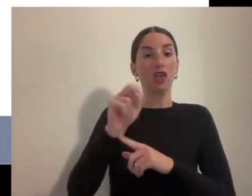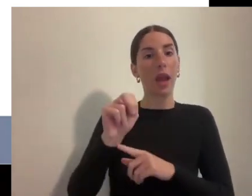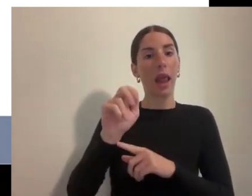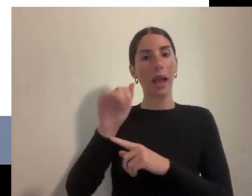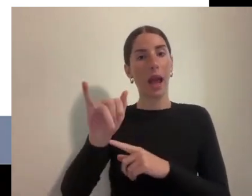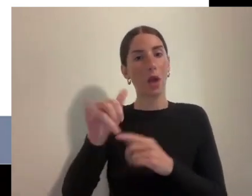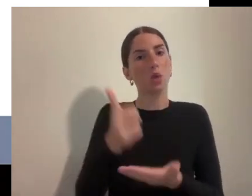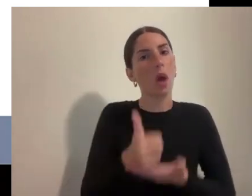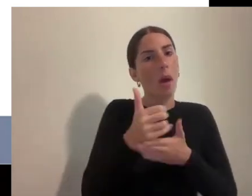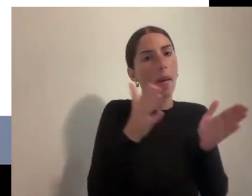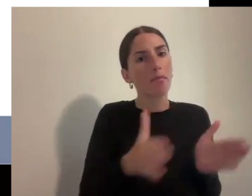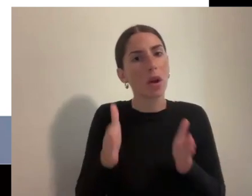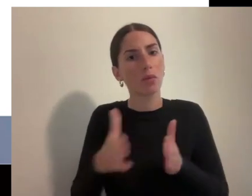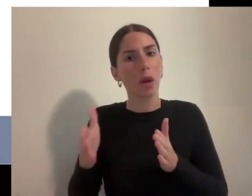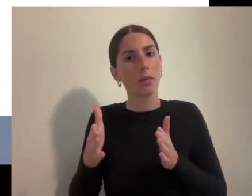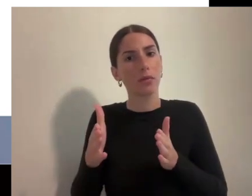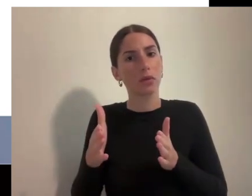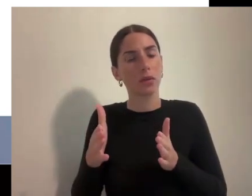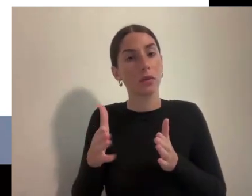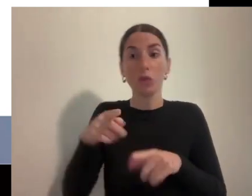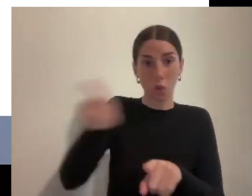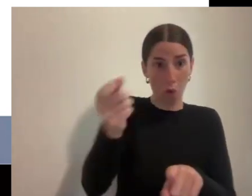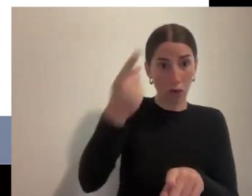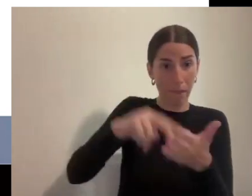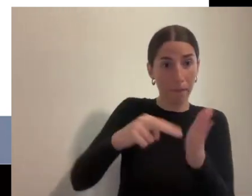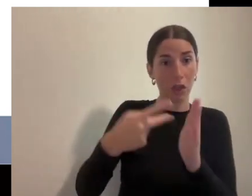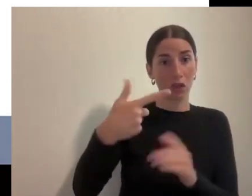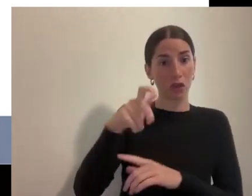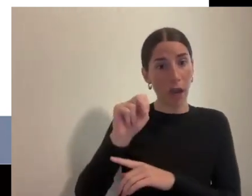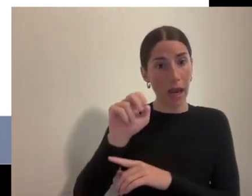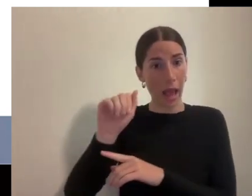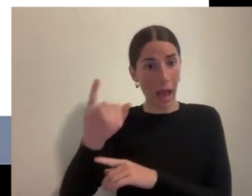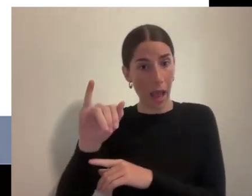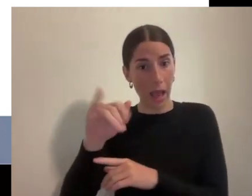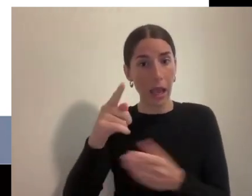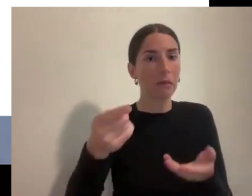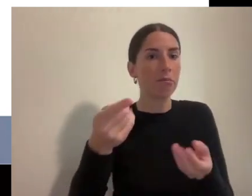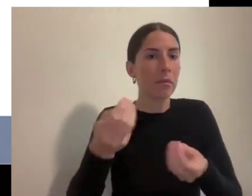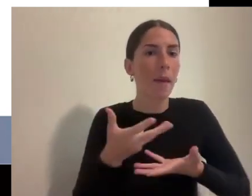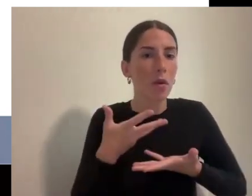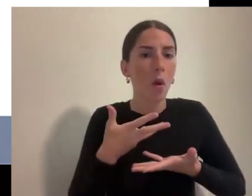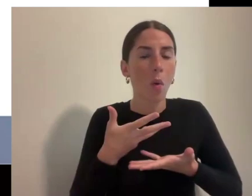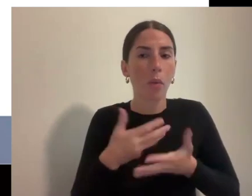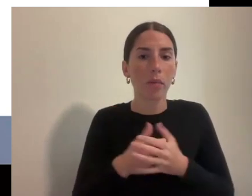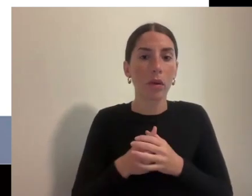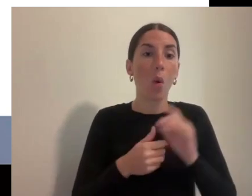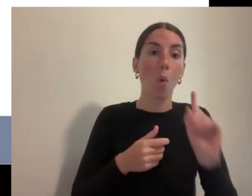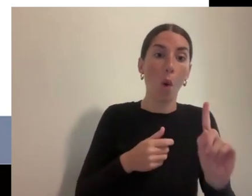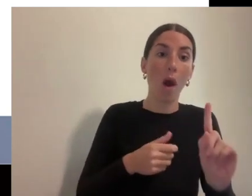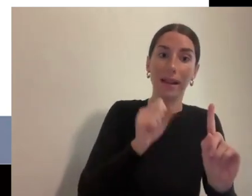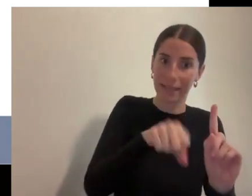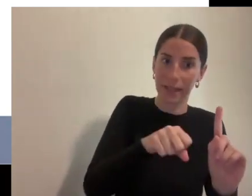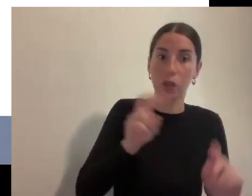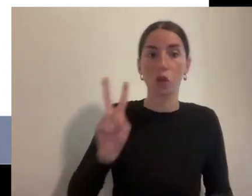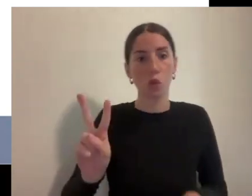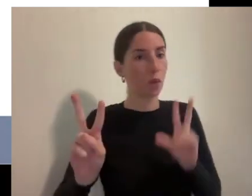everybody understand what generative AI is? Let me know there in the chat and we can use a quick code where one is yes, two is no, three,